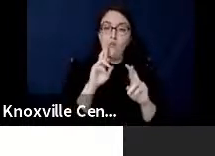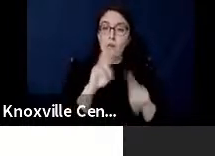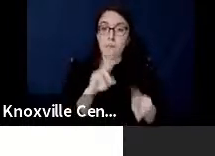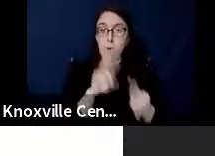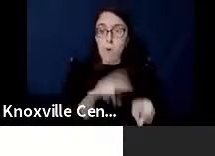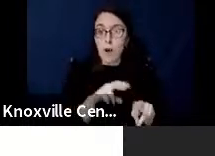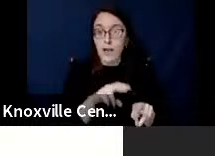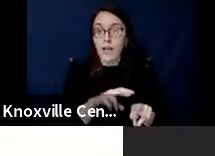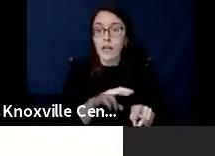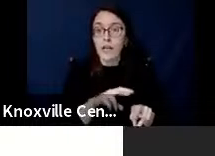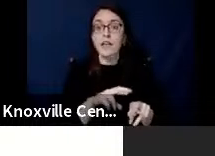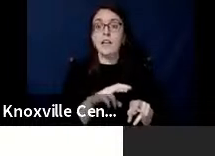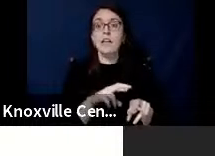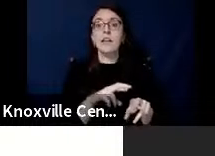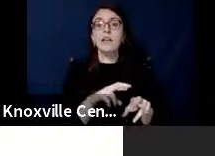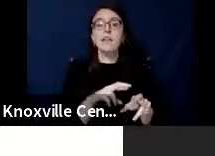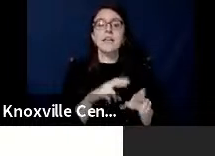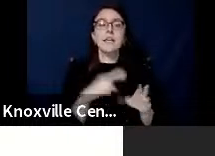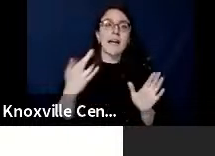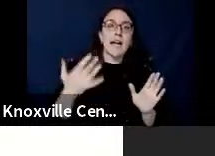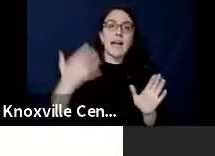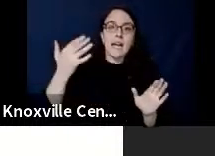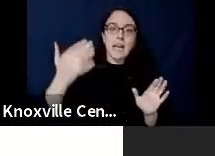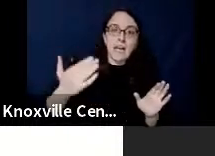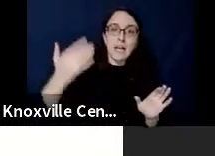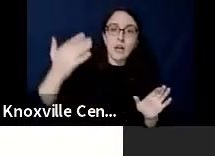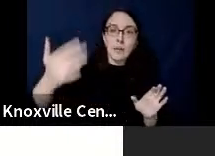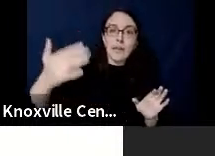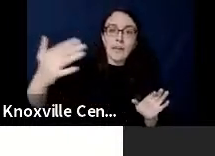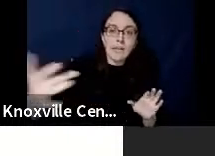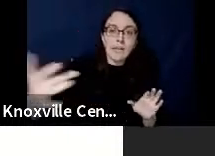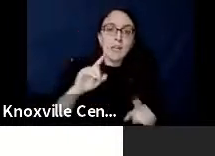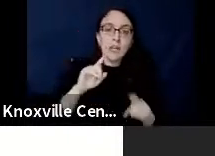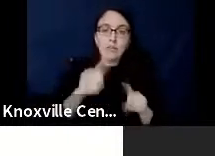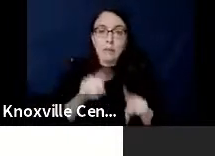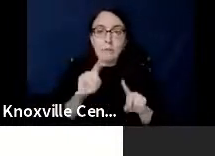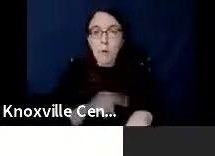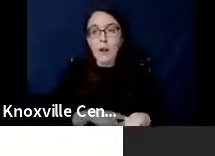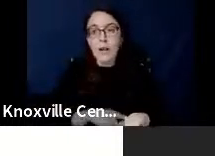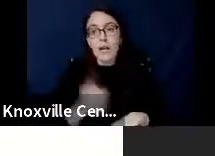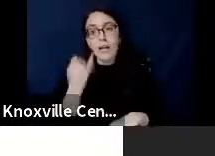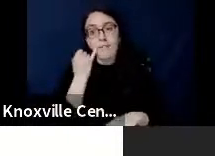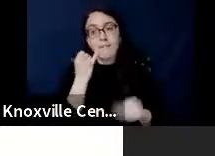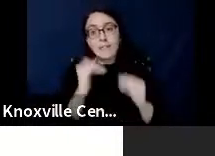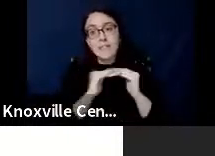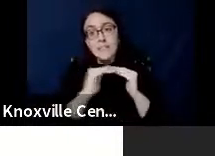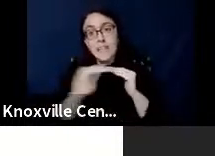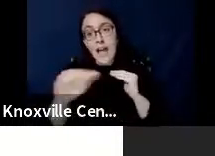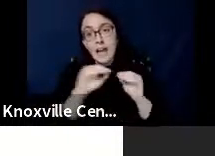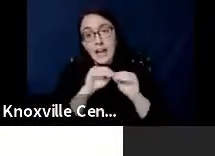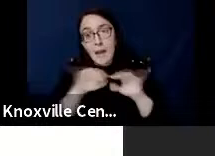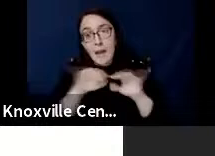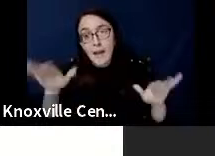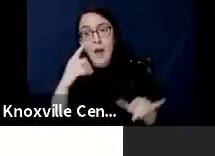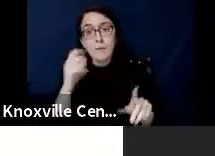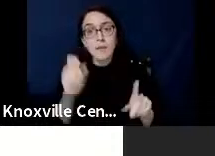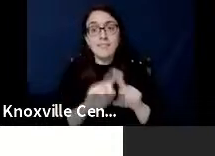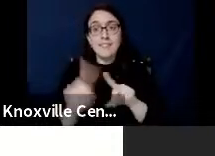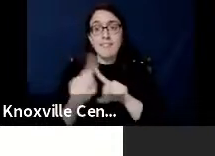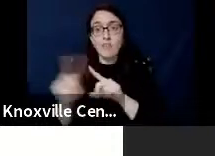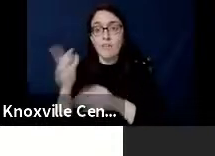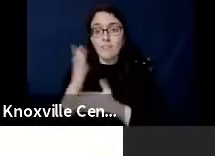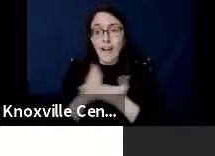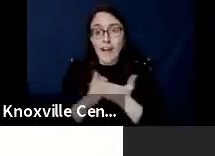been kind of intermittent in terms of how steady it's coming out due to a variety of factors, including just